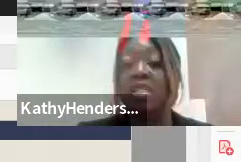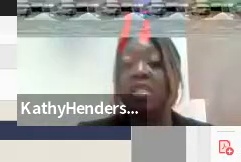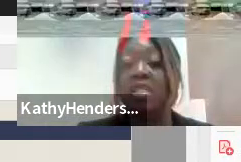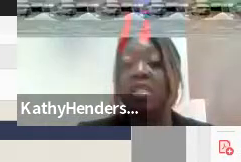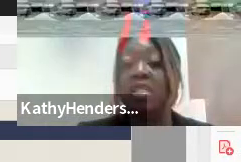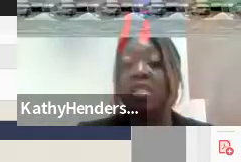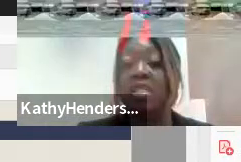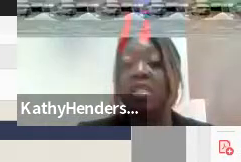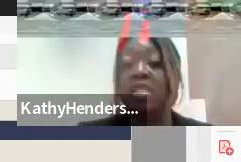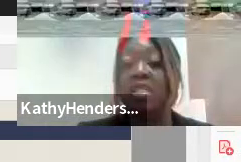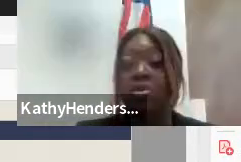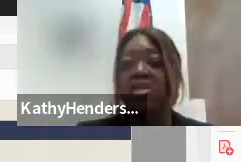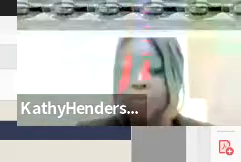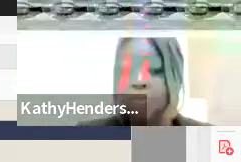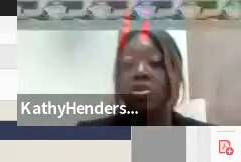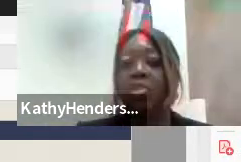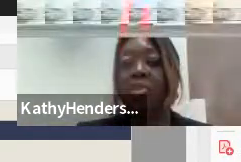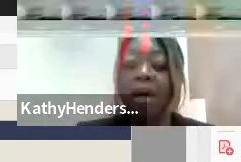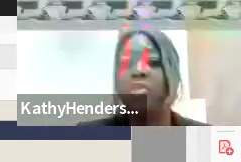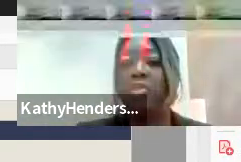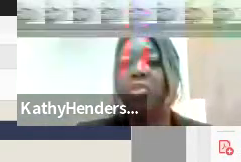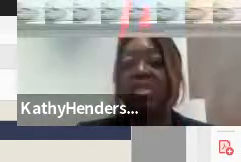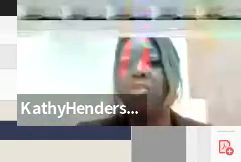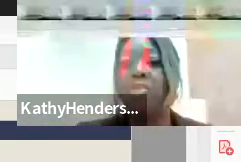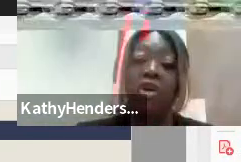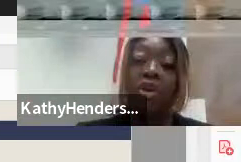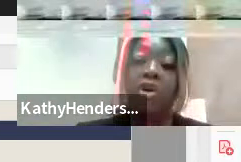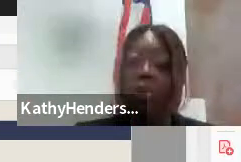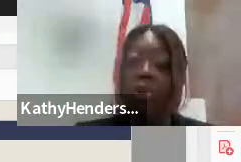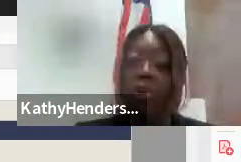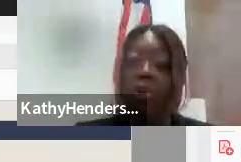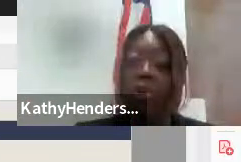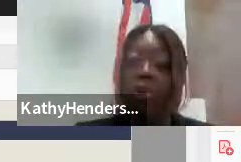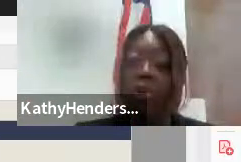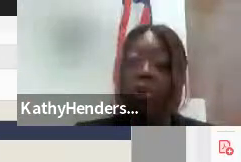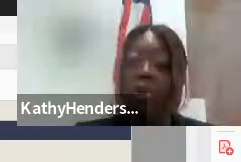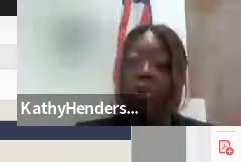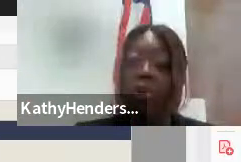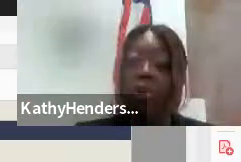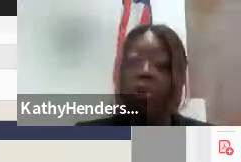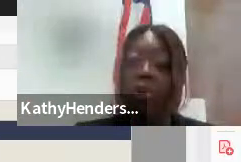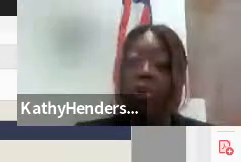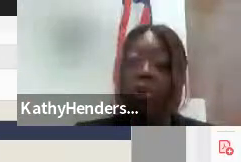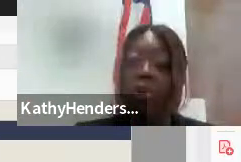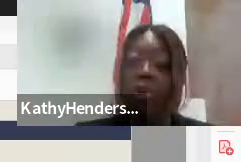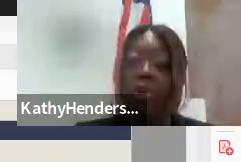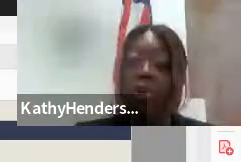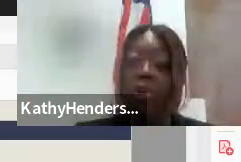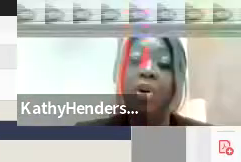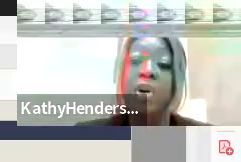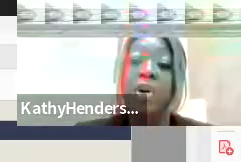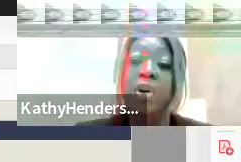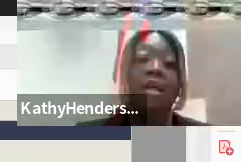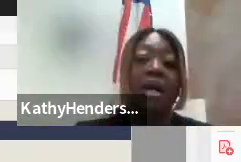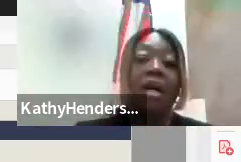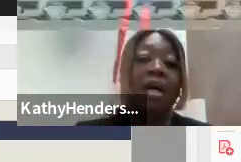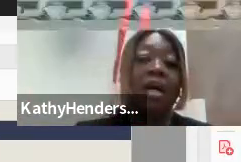looks different based on probably some unpermitted work at some point. And now you're